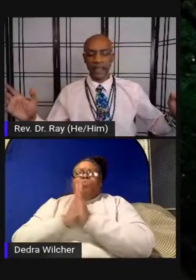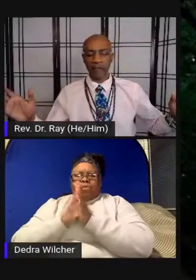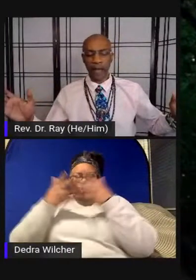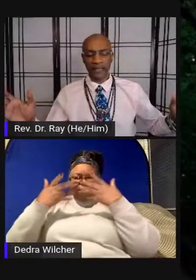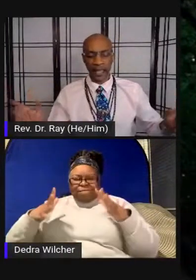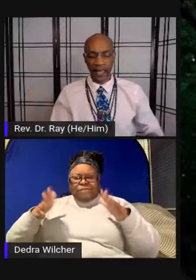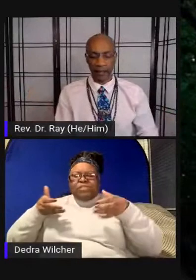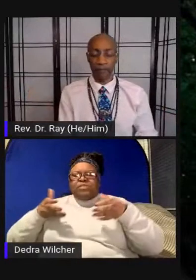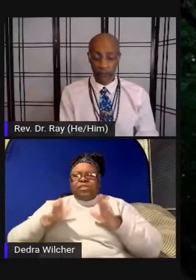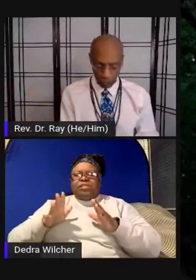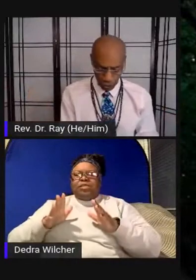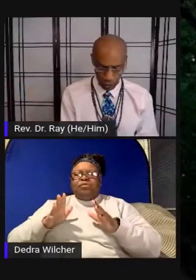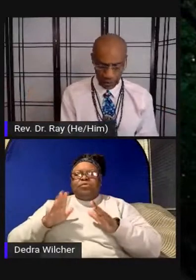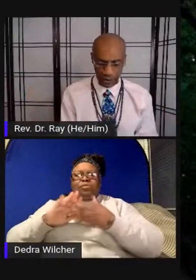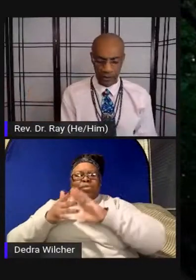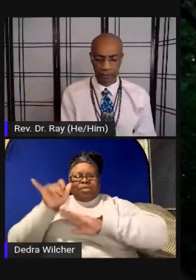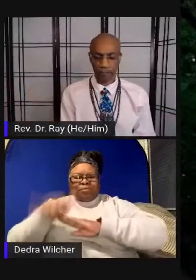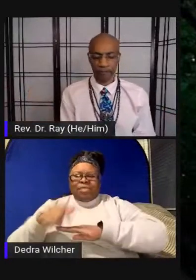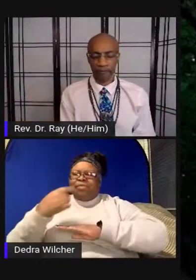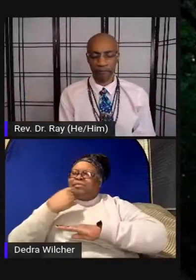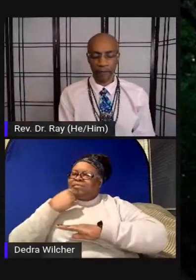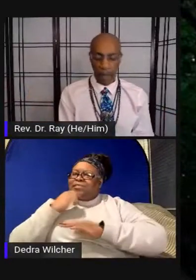be that by saying, and so it is.